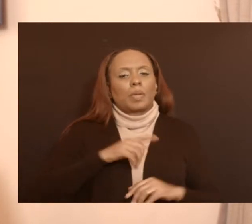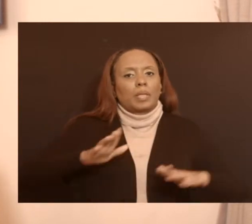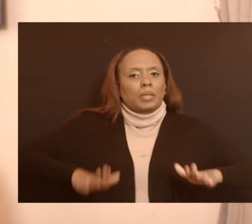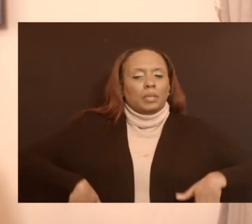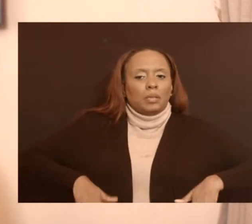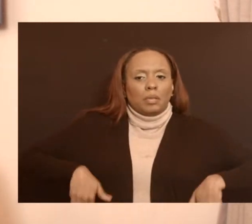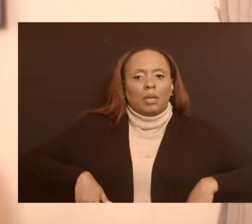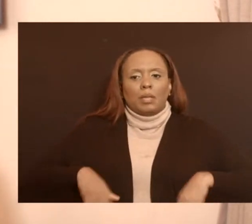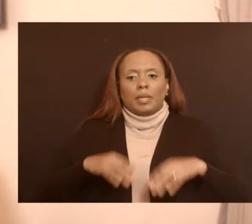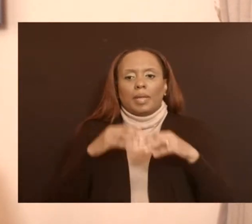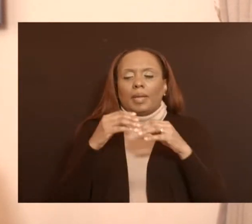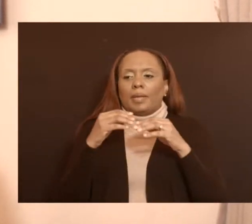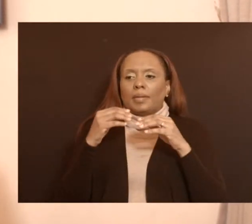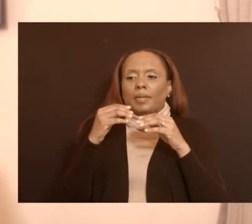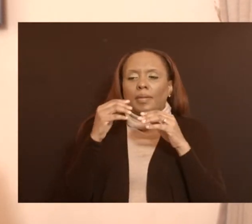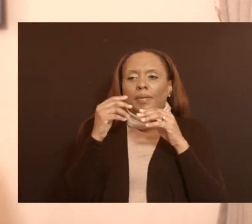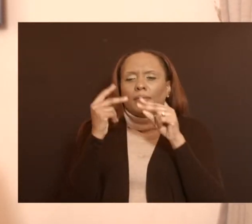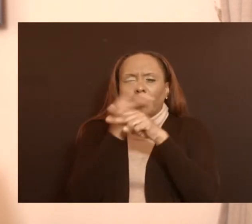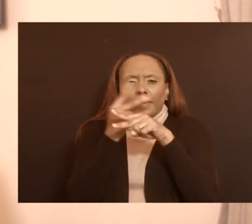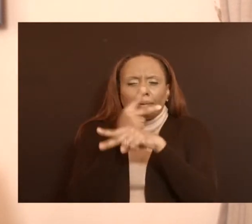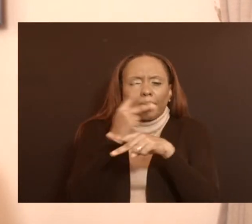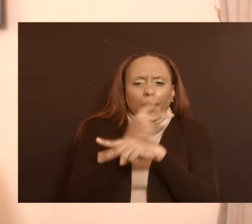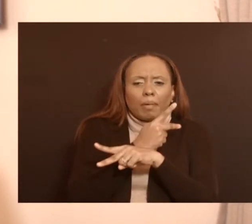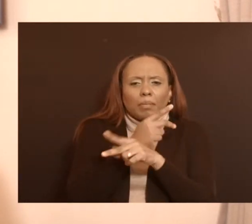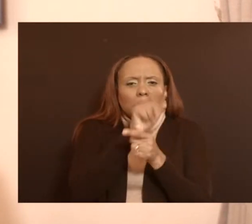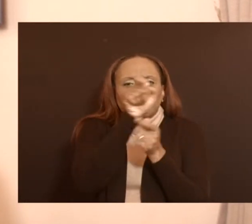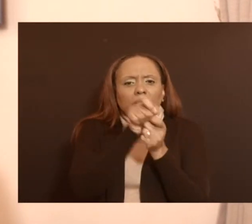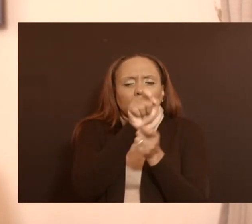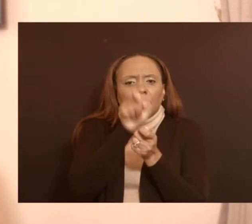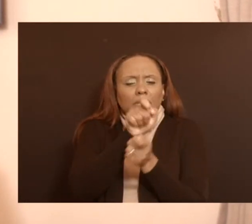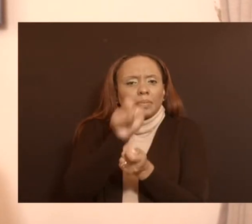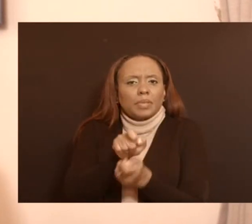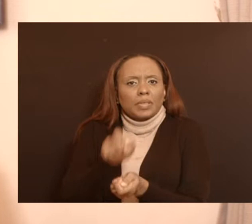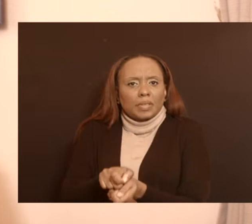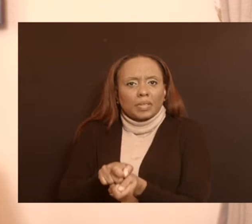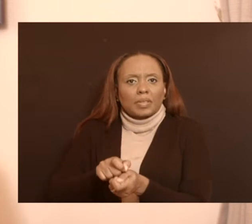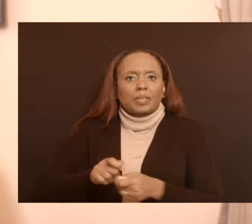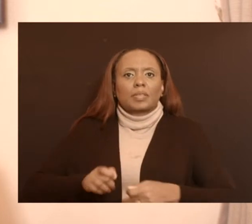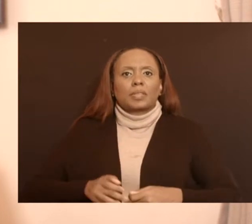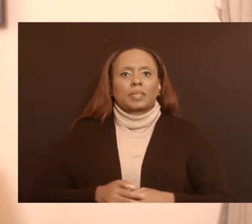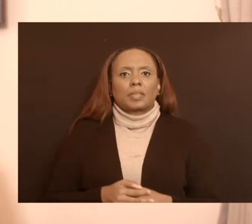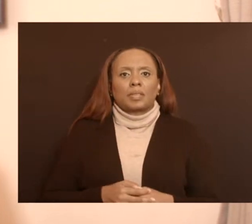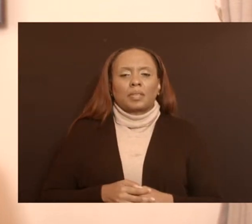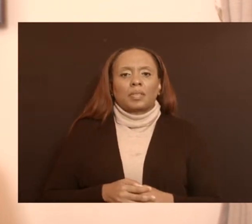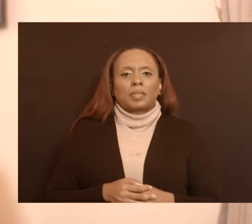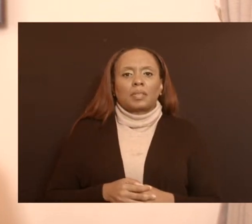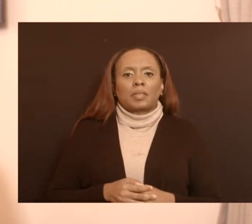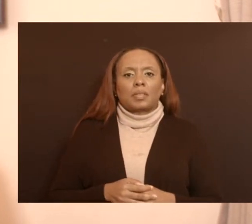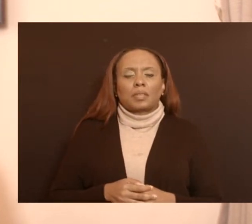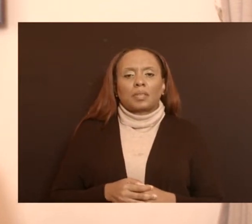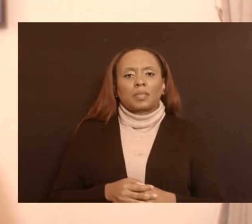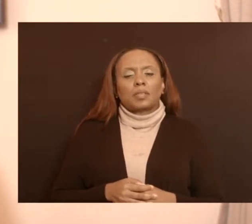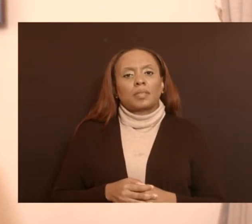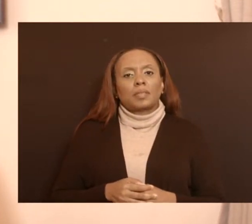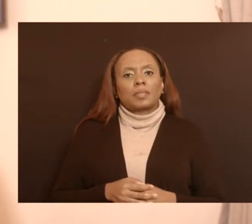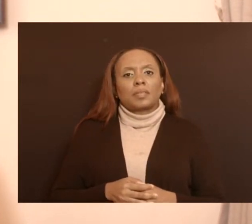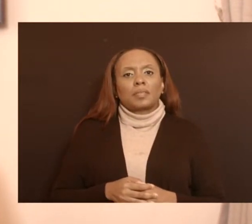what I want to say is, just we want to be able to treat